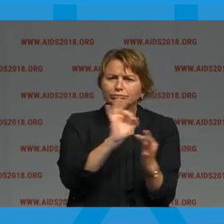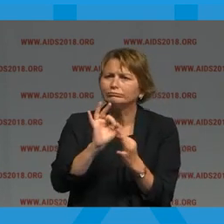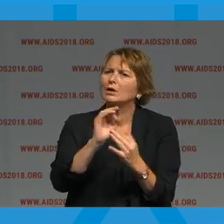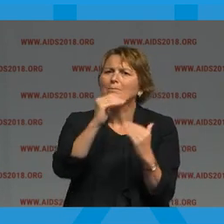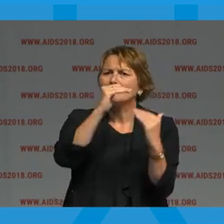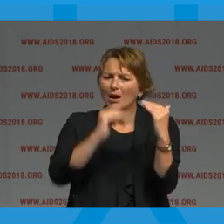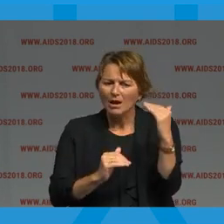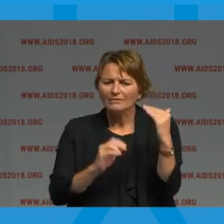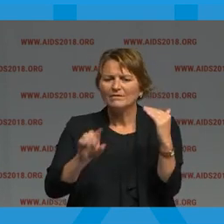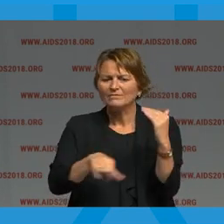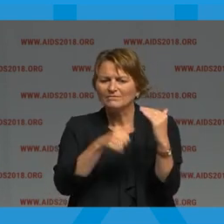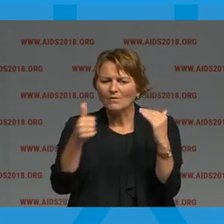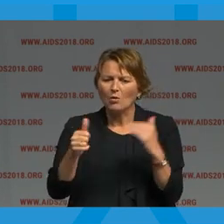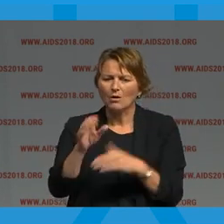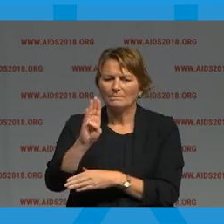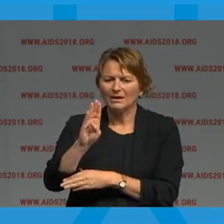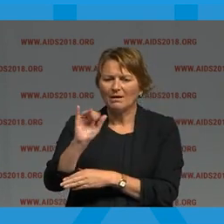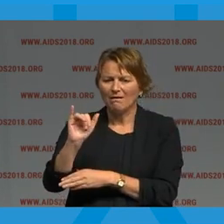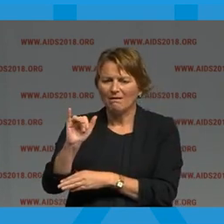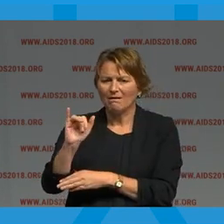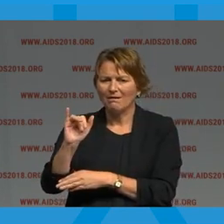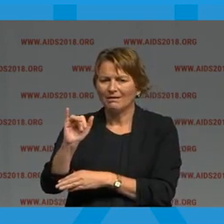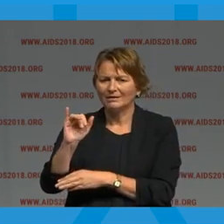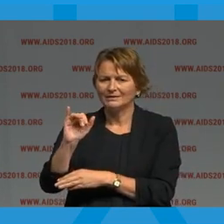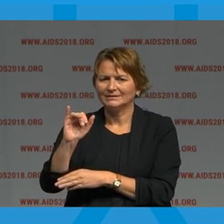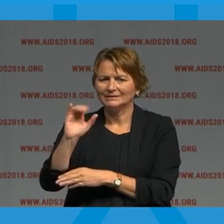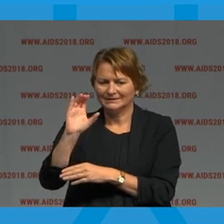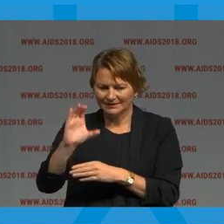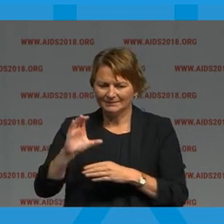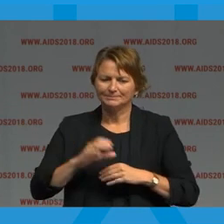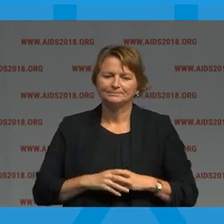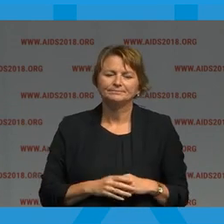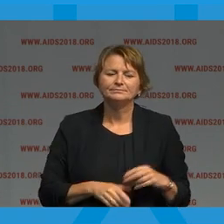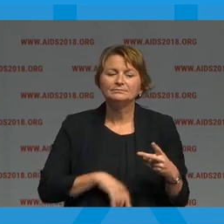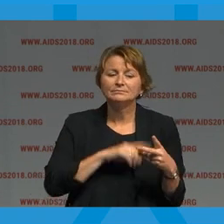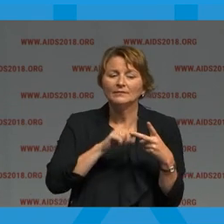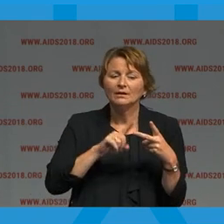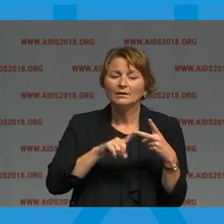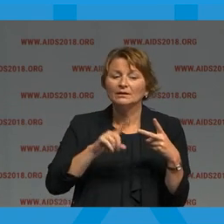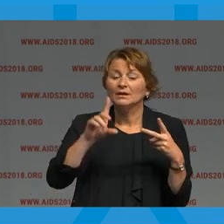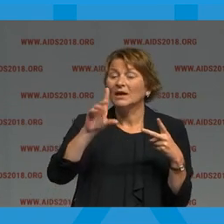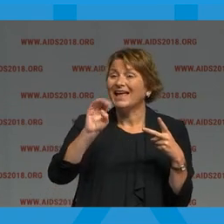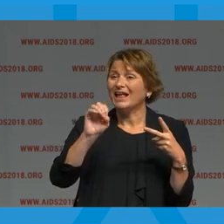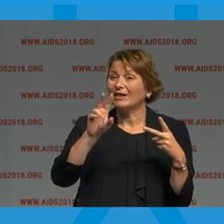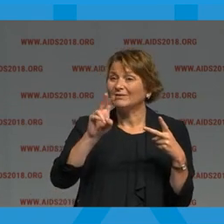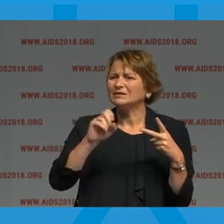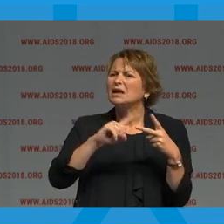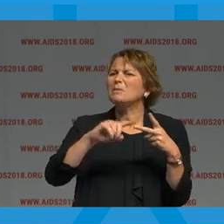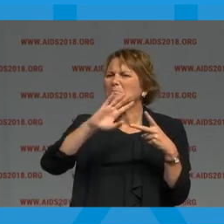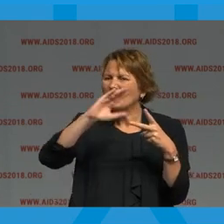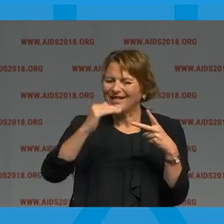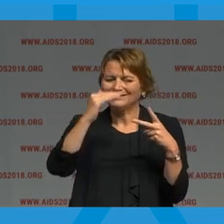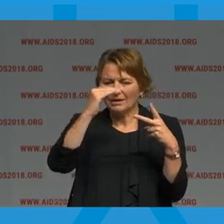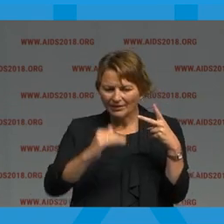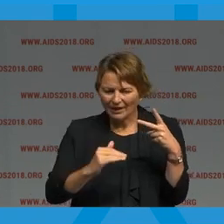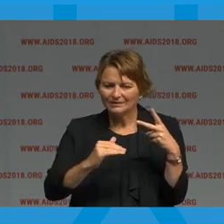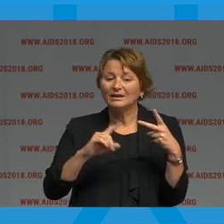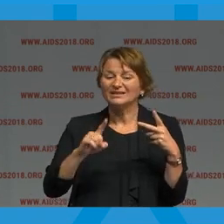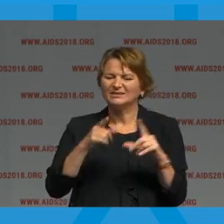to raltegravir BID. Elbaitegravir has been shown to be non-inferior to efavirenz and superior to atazanavir-ritonavir in